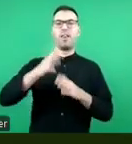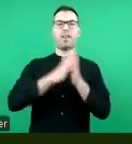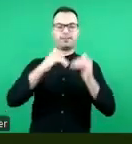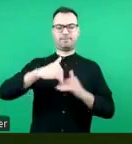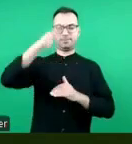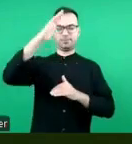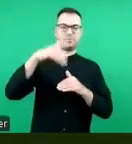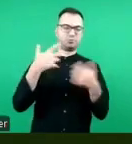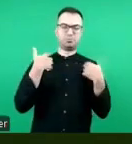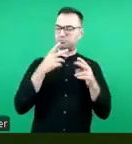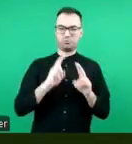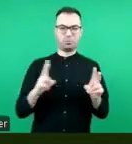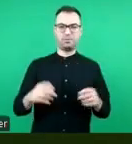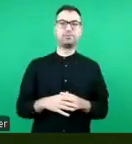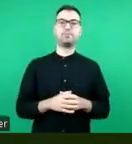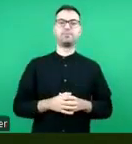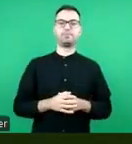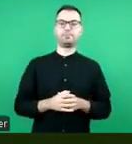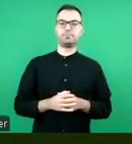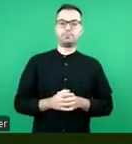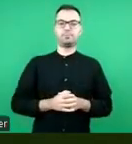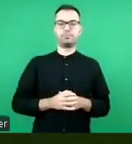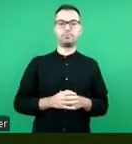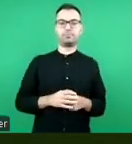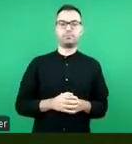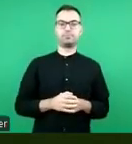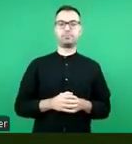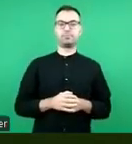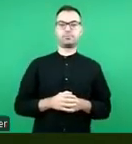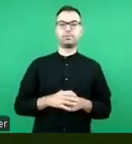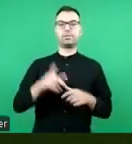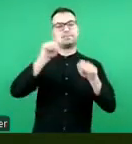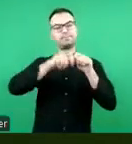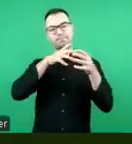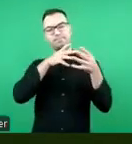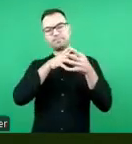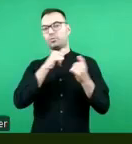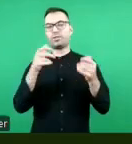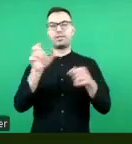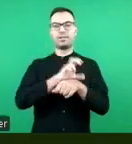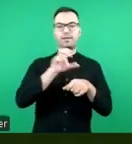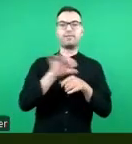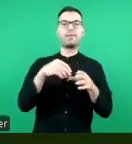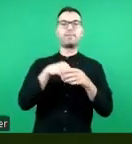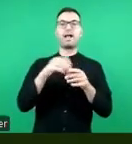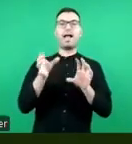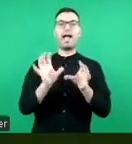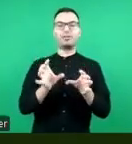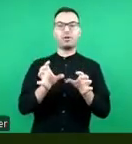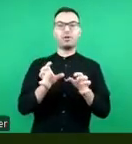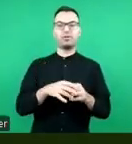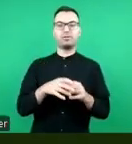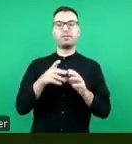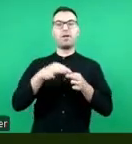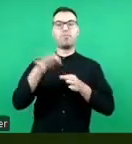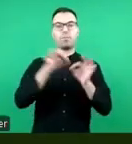forest. And we did we surveyed them with different techniques, including radio